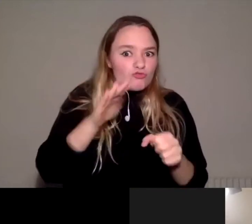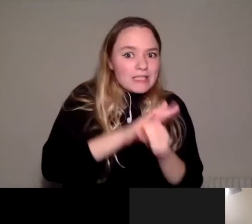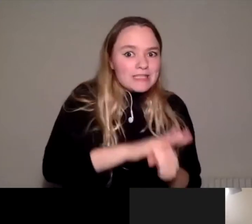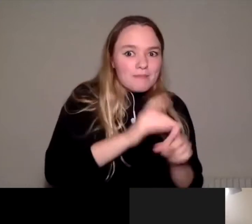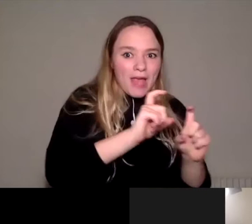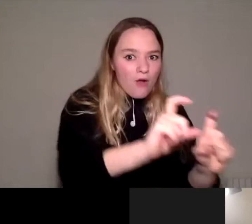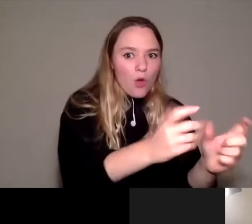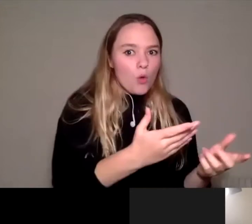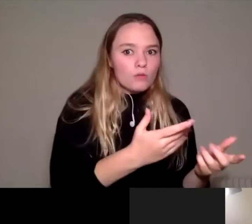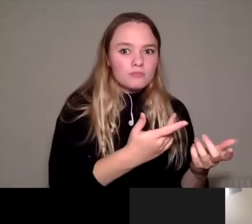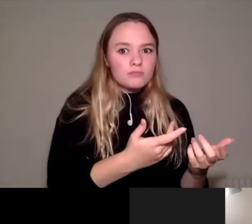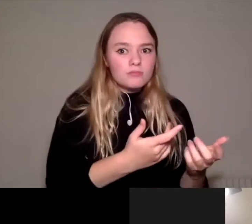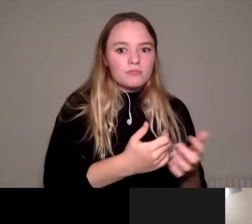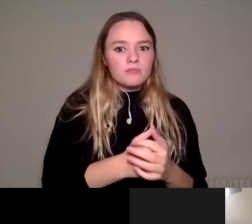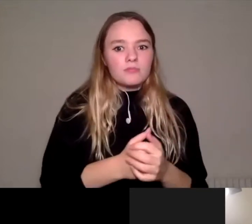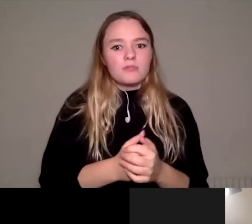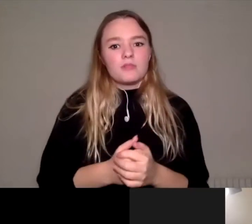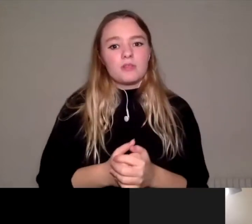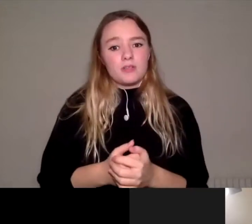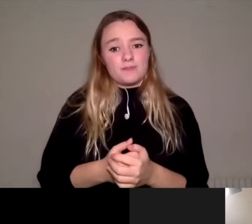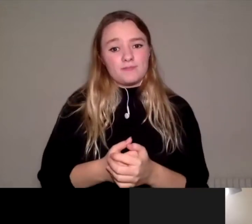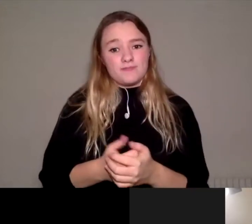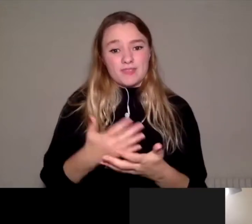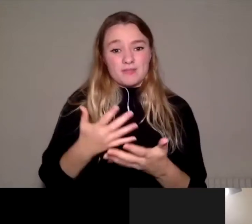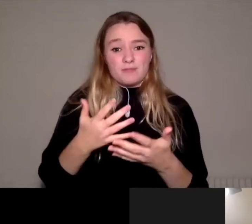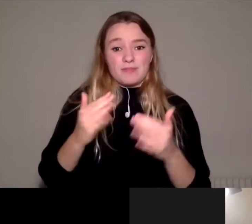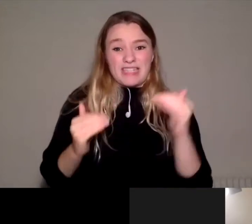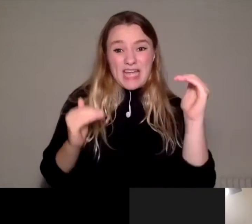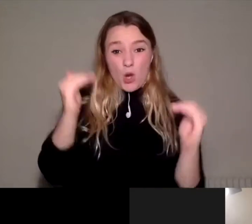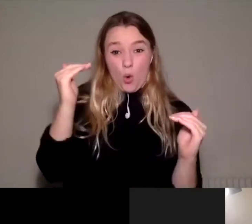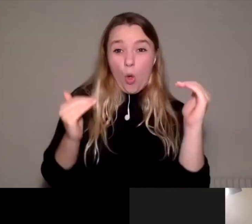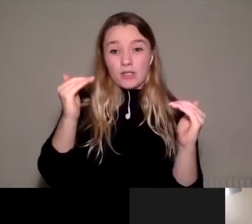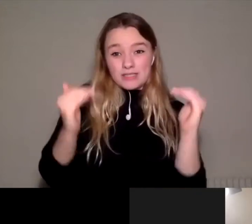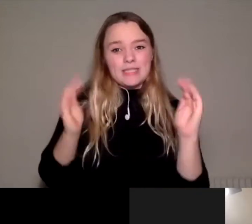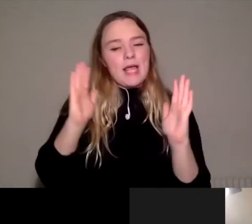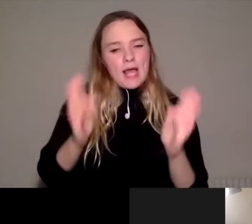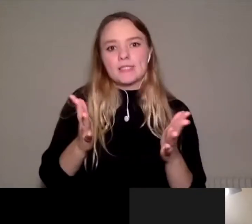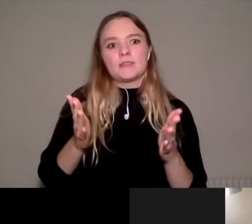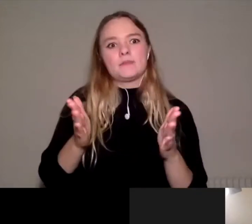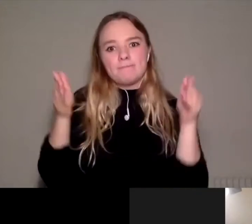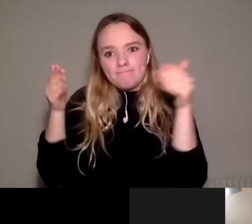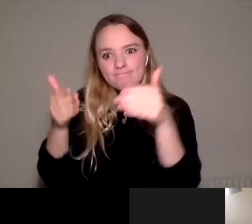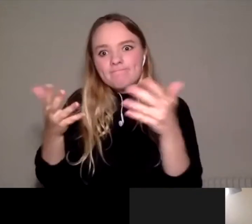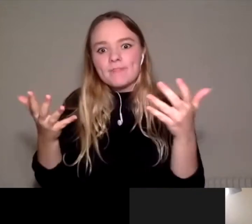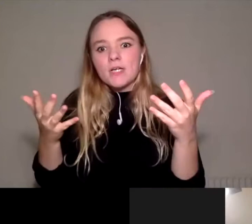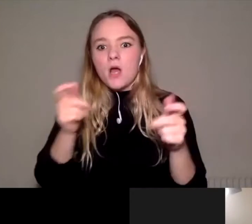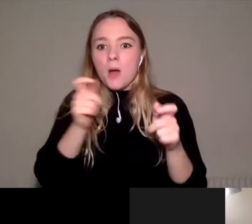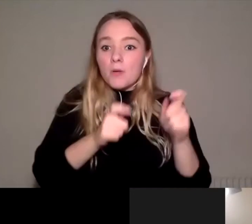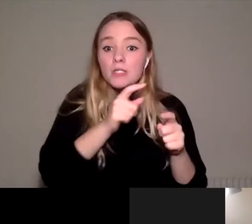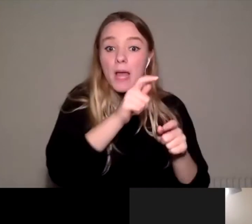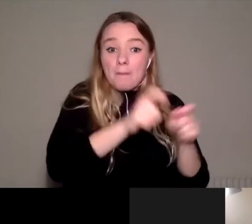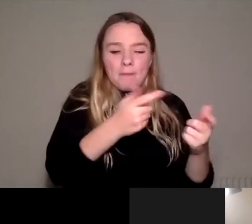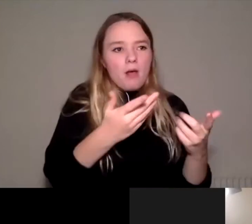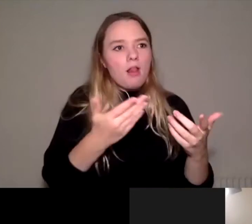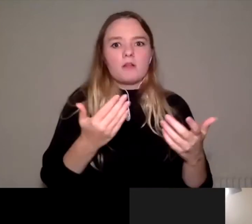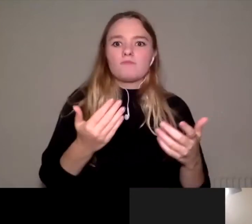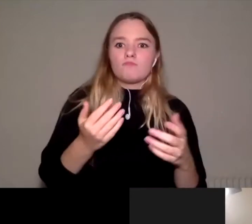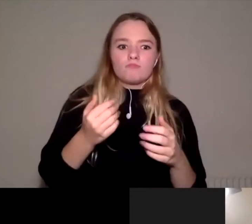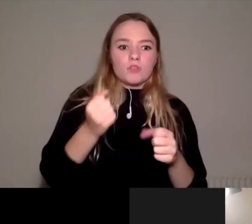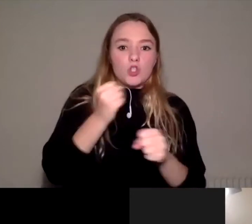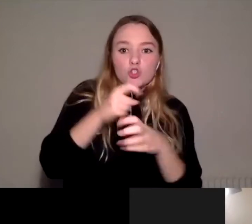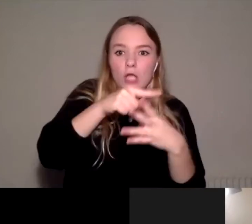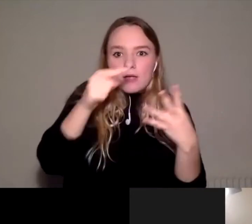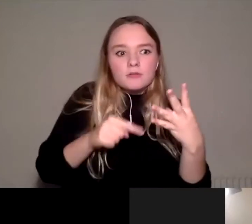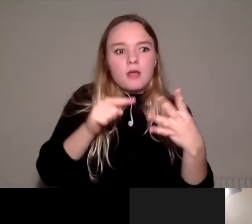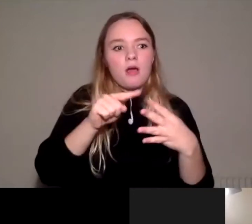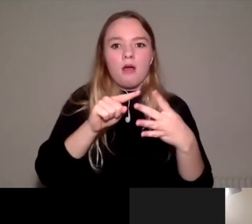all differences. General equality needs to be addressed because people are being singled out for gender, sexuality,